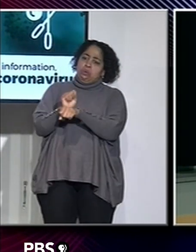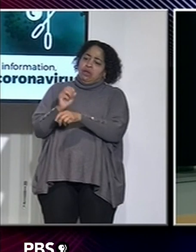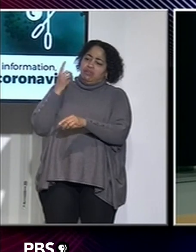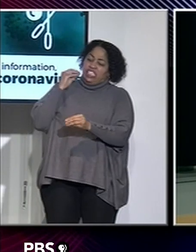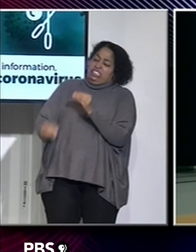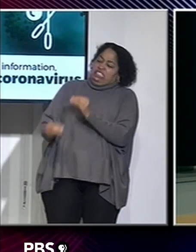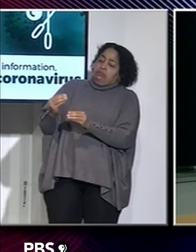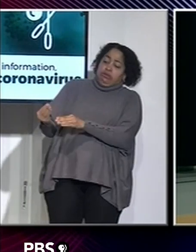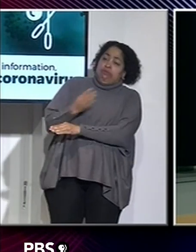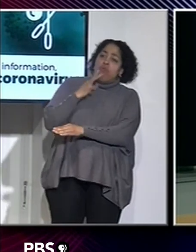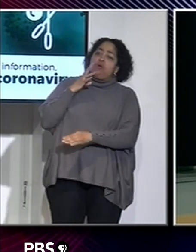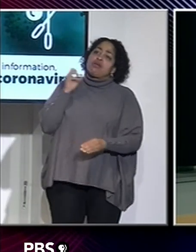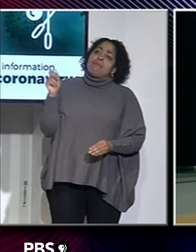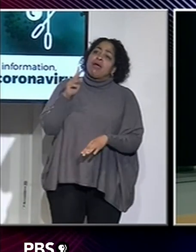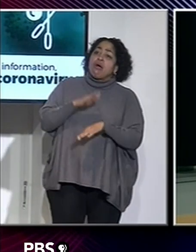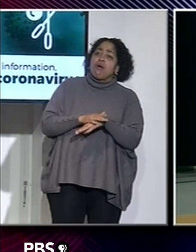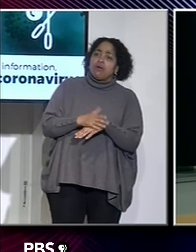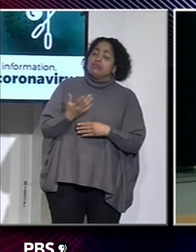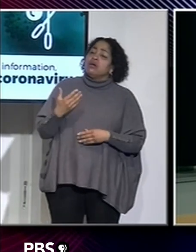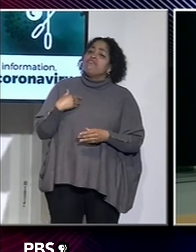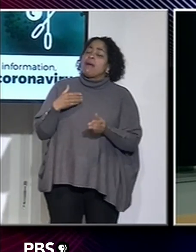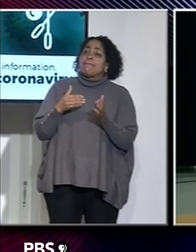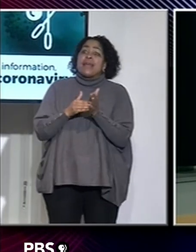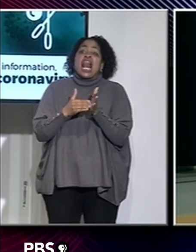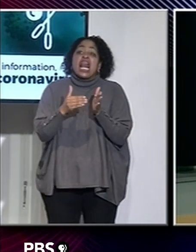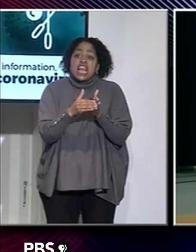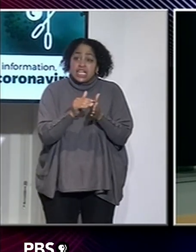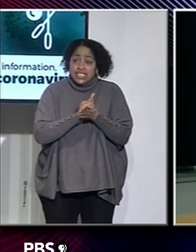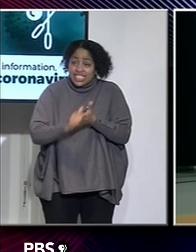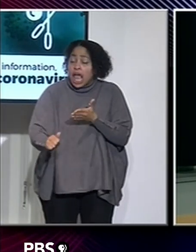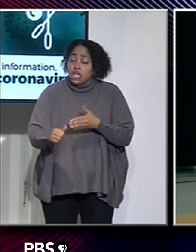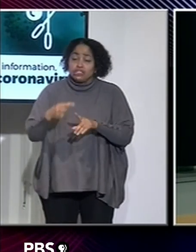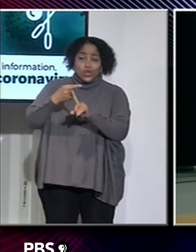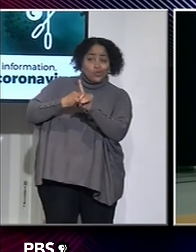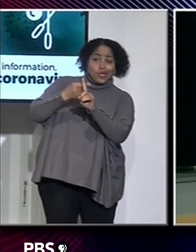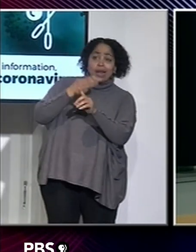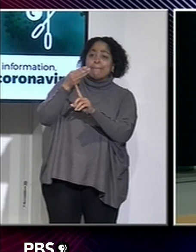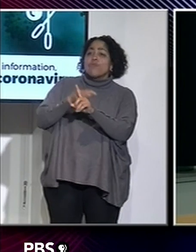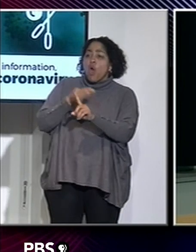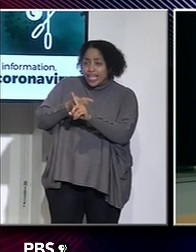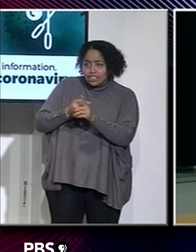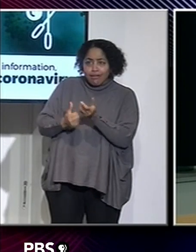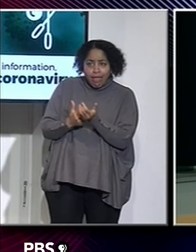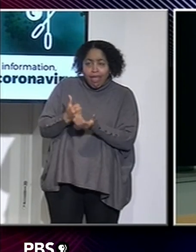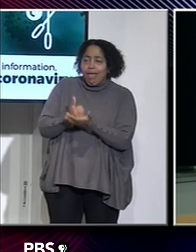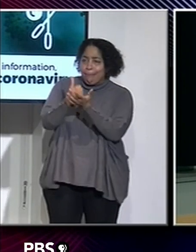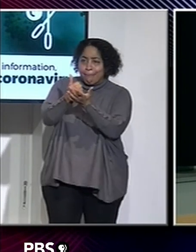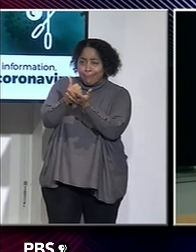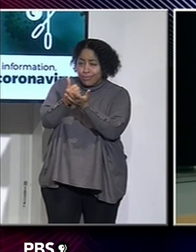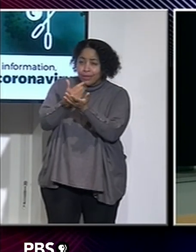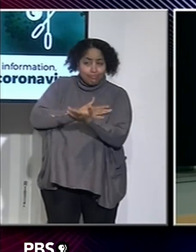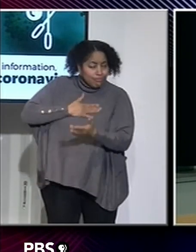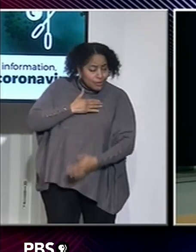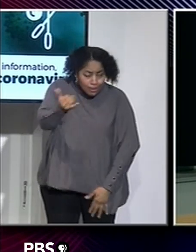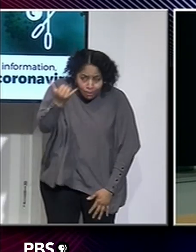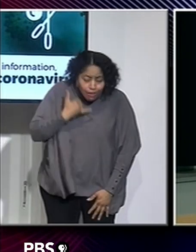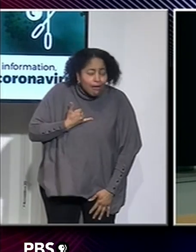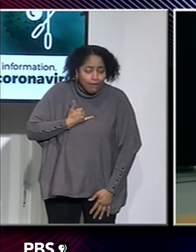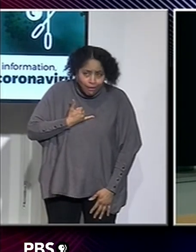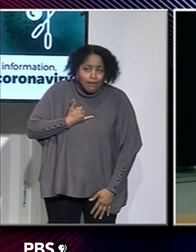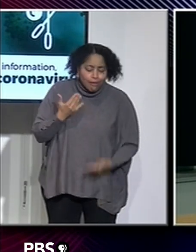restored. There's $1 million in rent and mortgage assistance. Please call us. Let's resolve that rent and mortgage